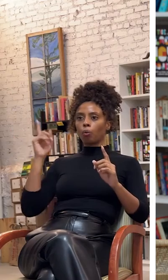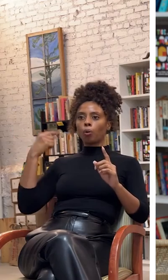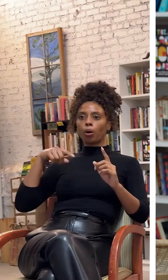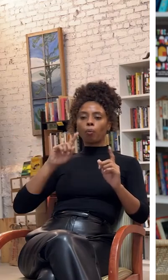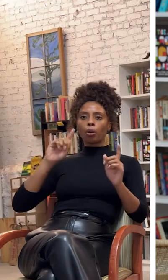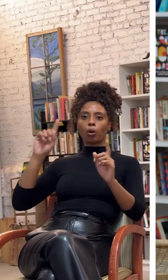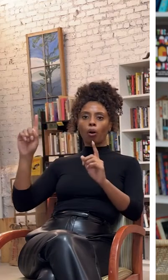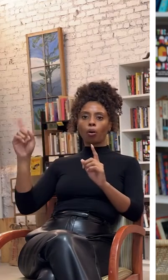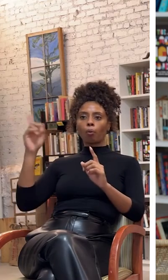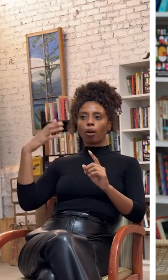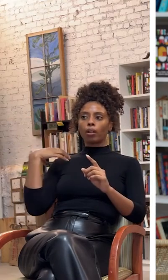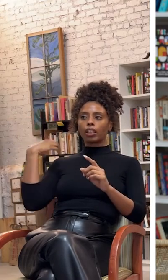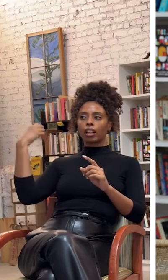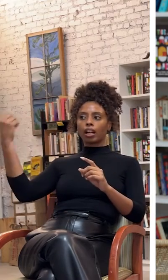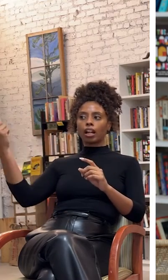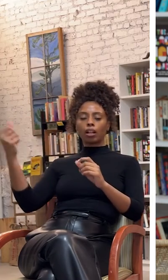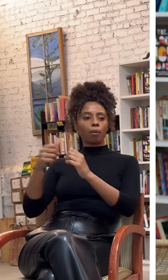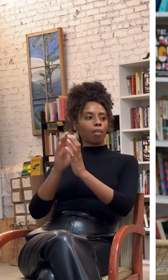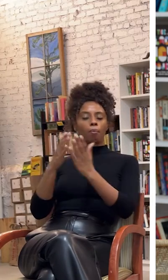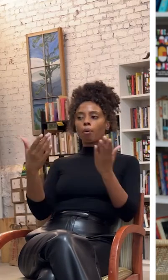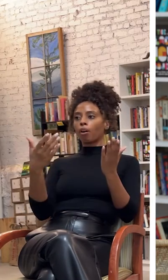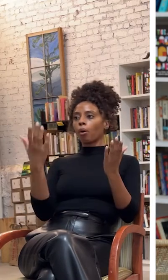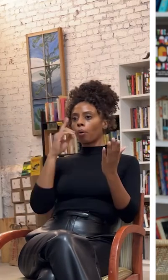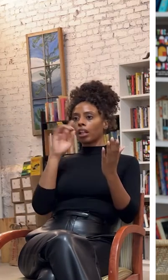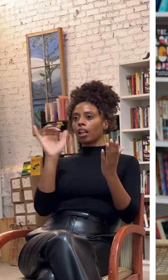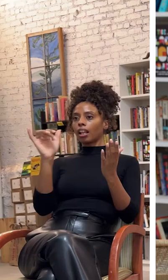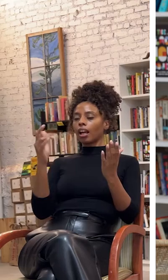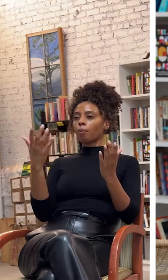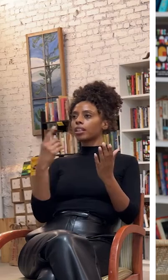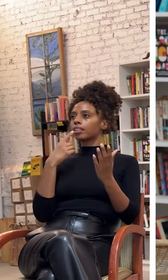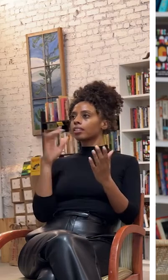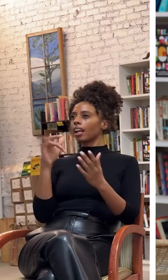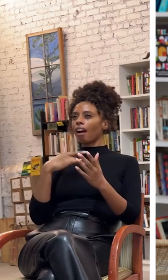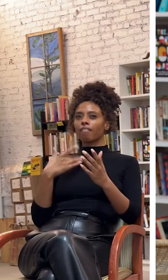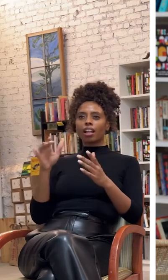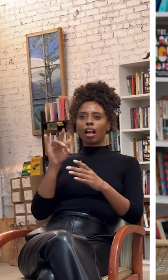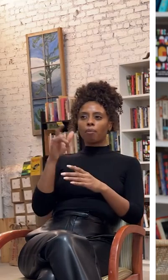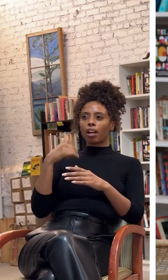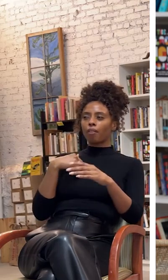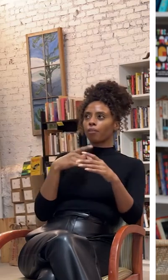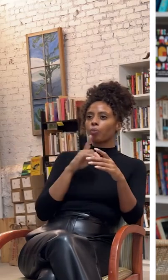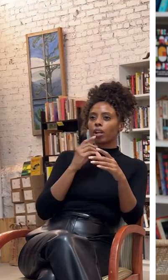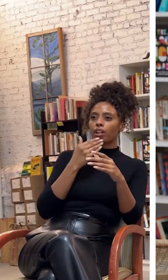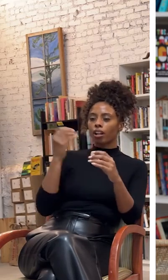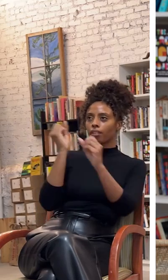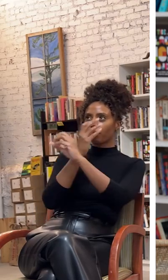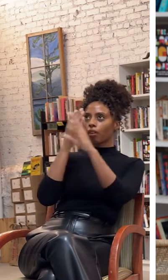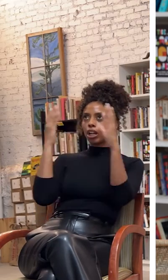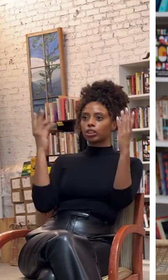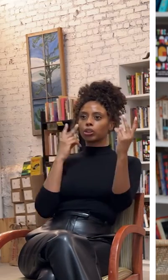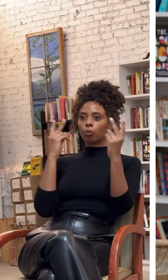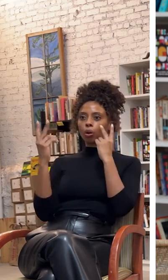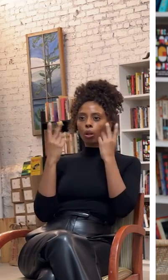you taking us with this book? What does it look like? What does it taste like? I feel like we've got a really good visual on what